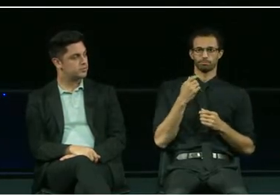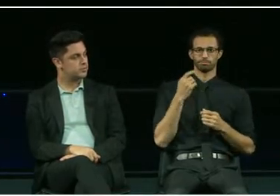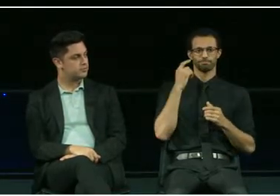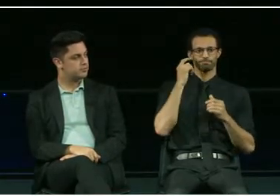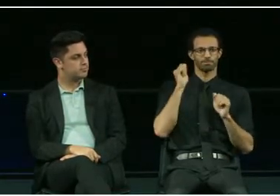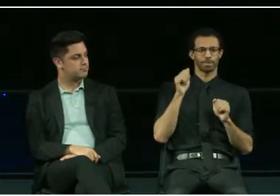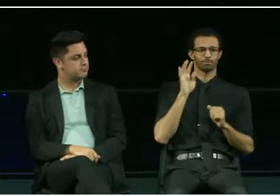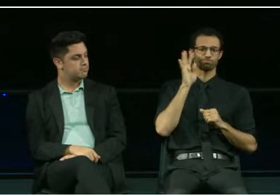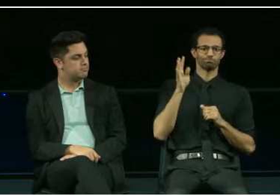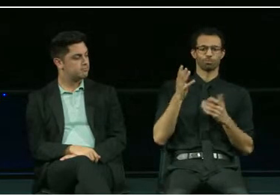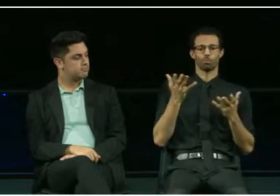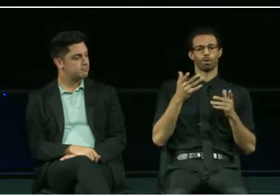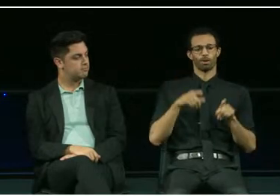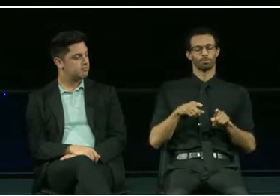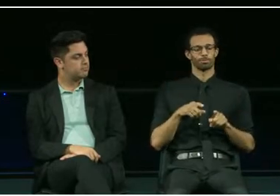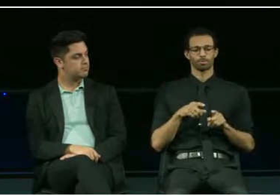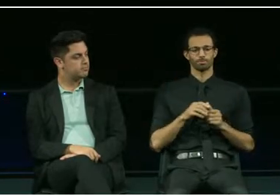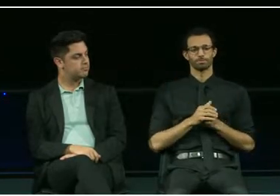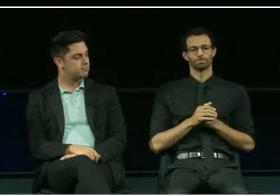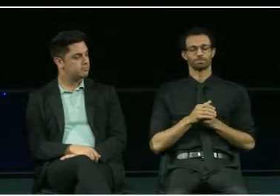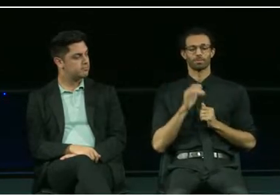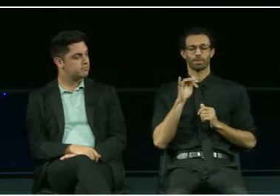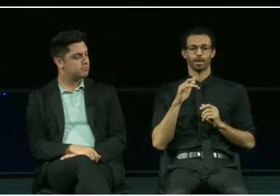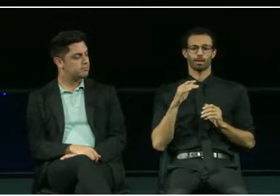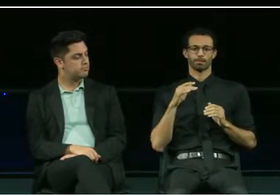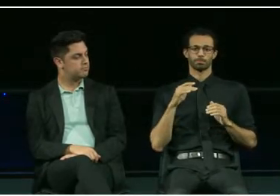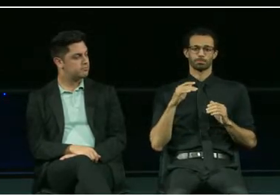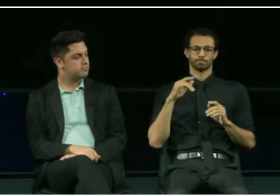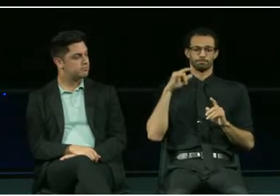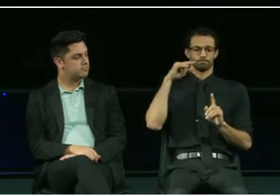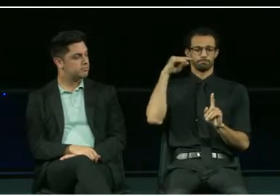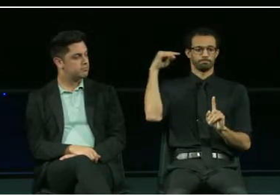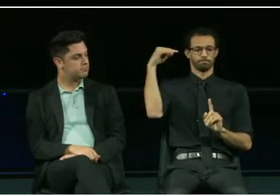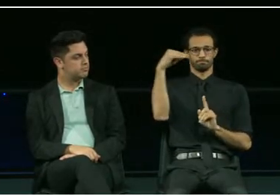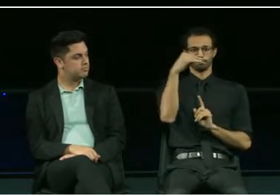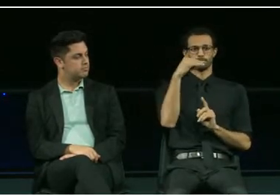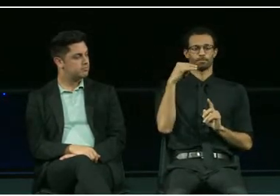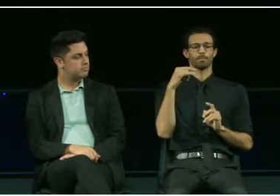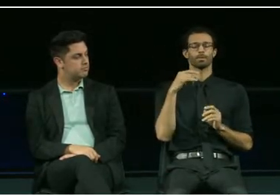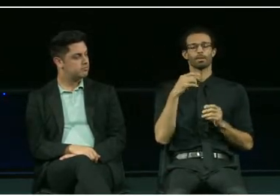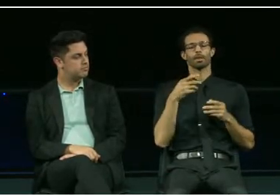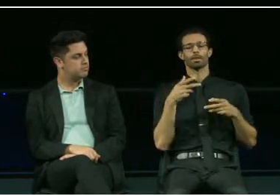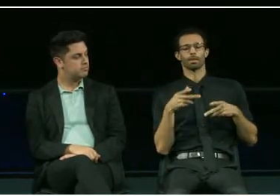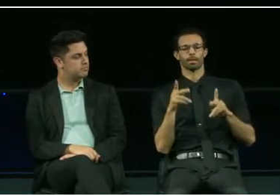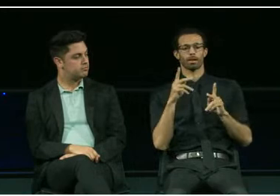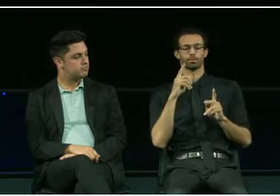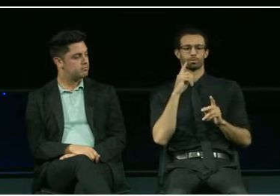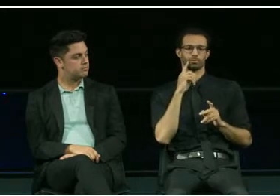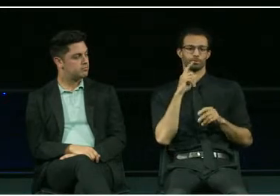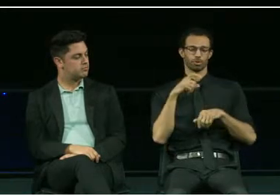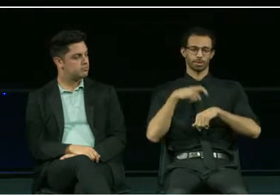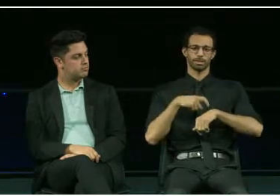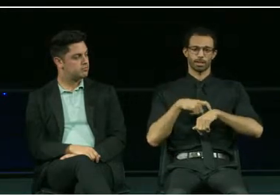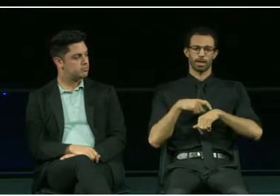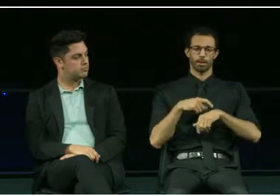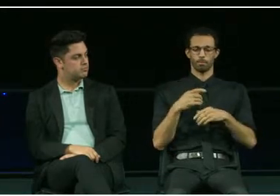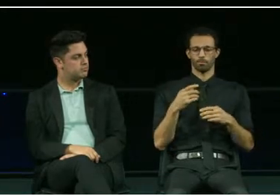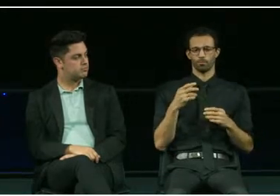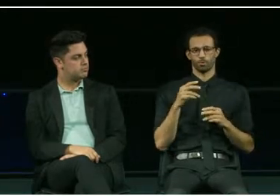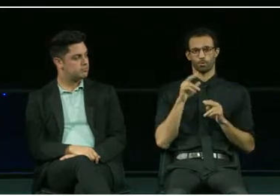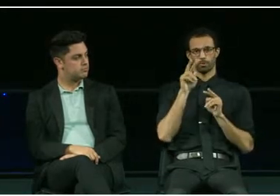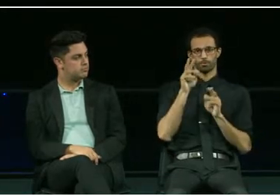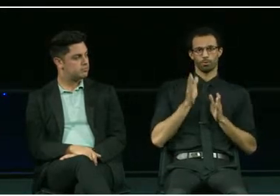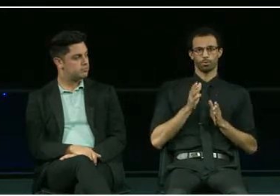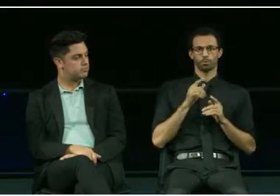so the Ariel's sort of allowed for that space for the viewer to imagine